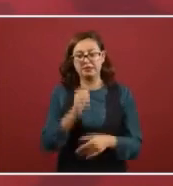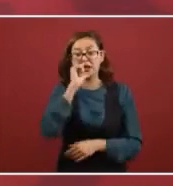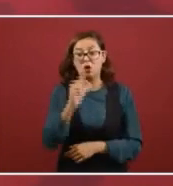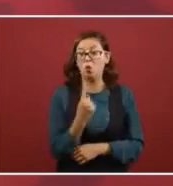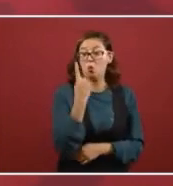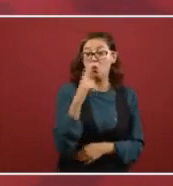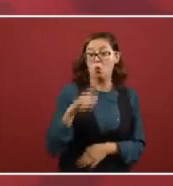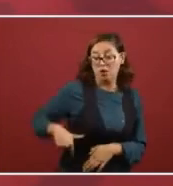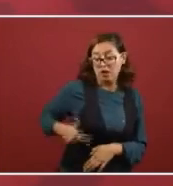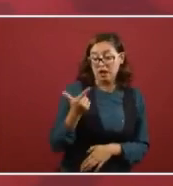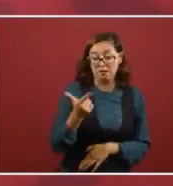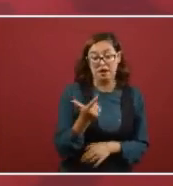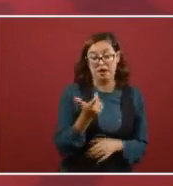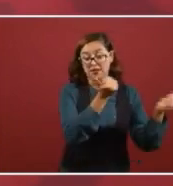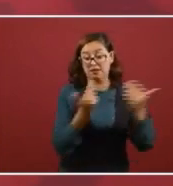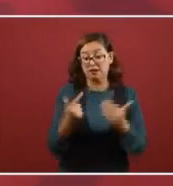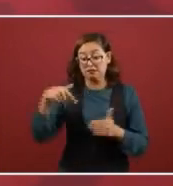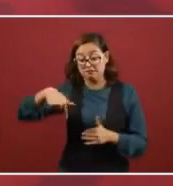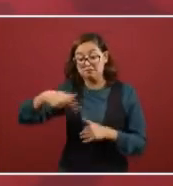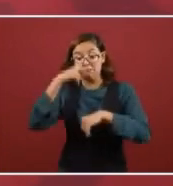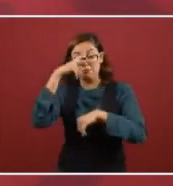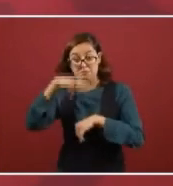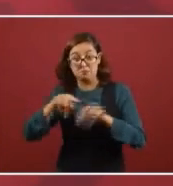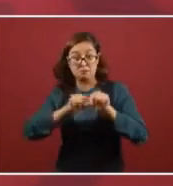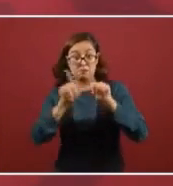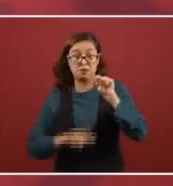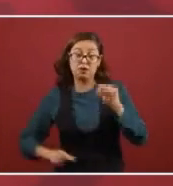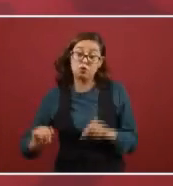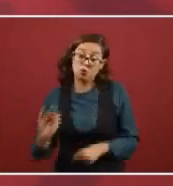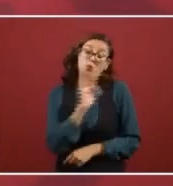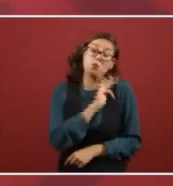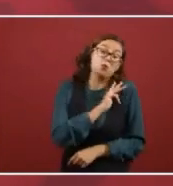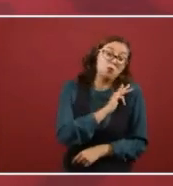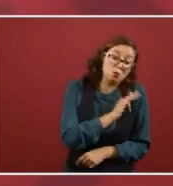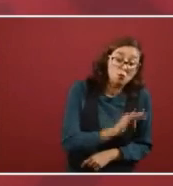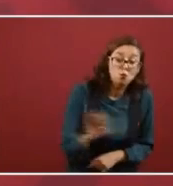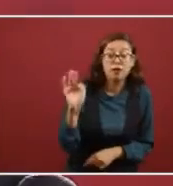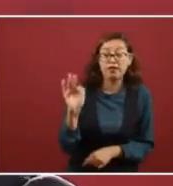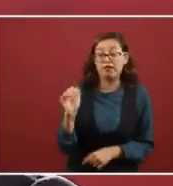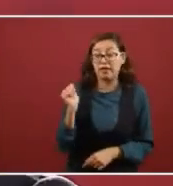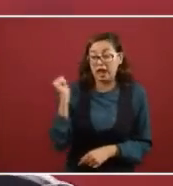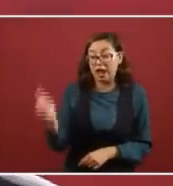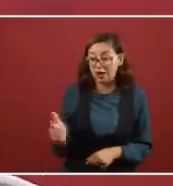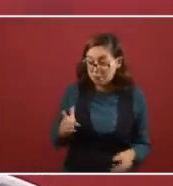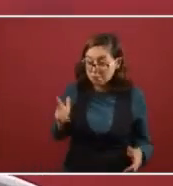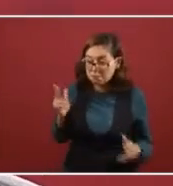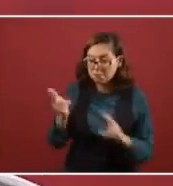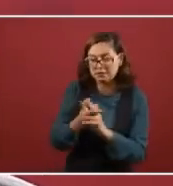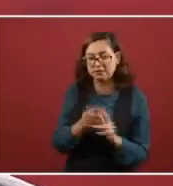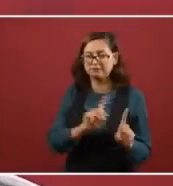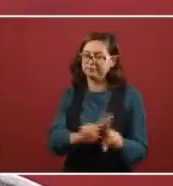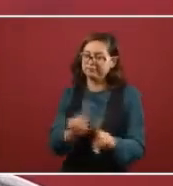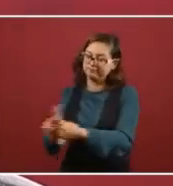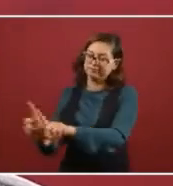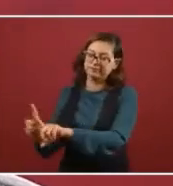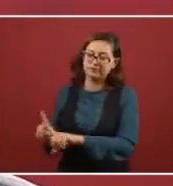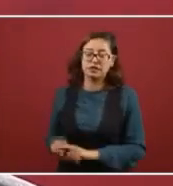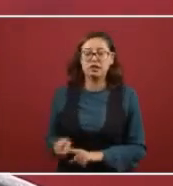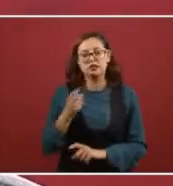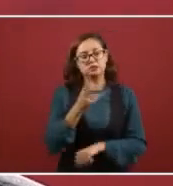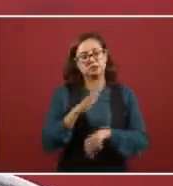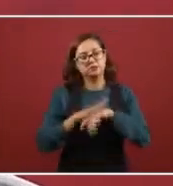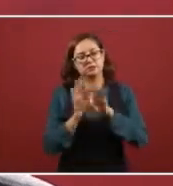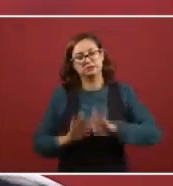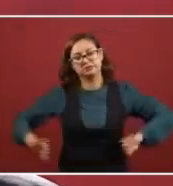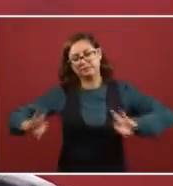México with puede ser through autora yes to o Mexico, participar and to en participate, homicidio o más. or that Por eso es these things